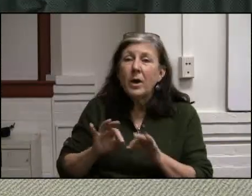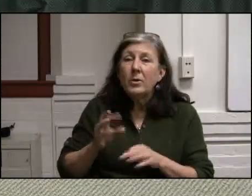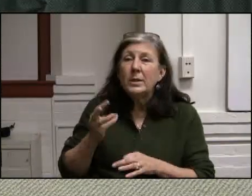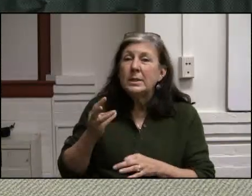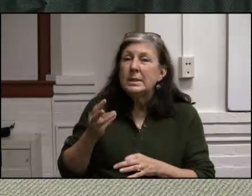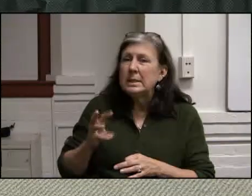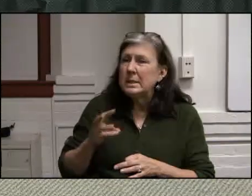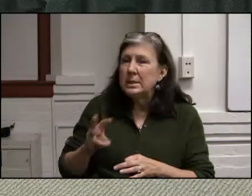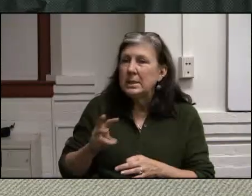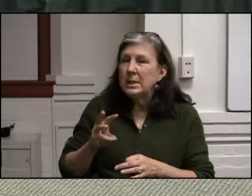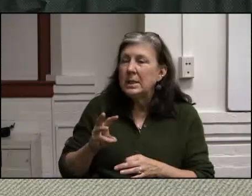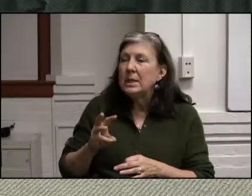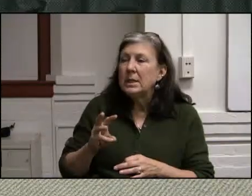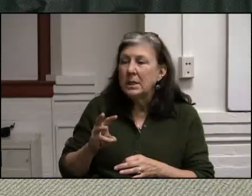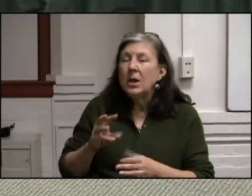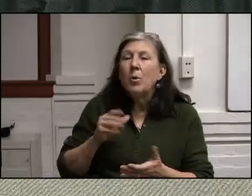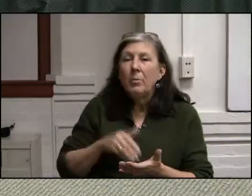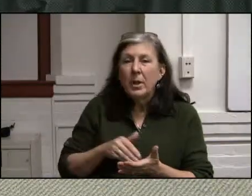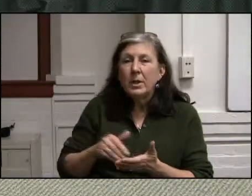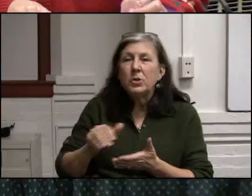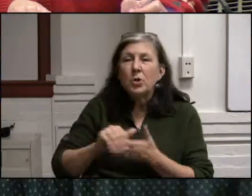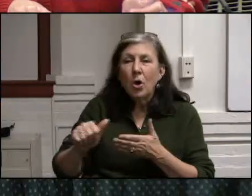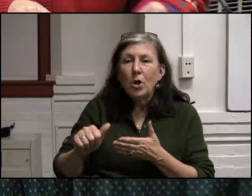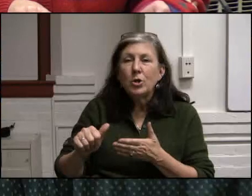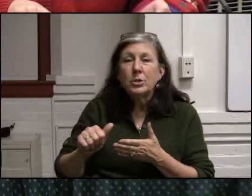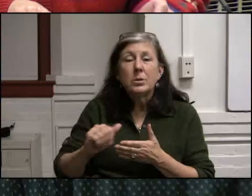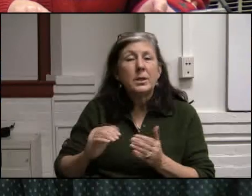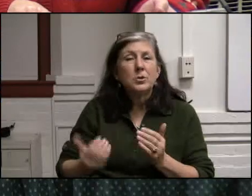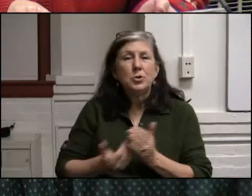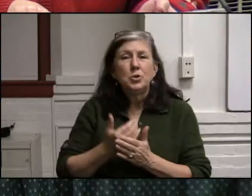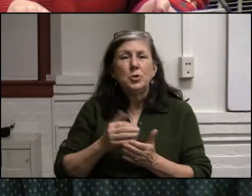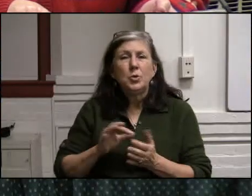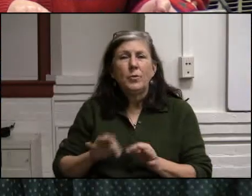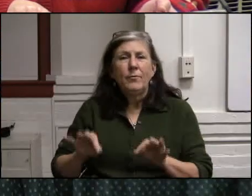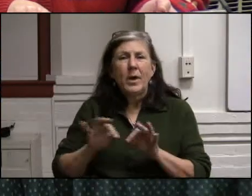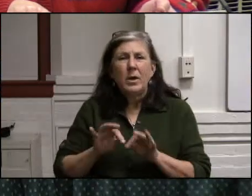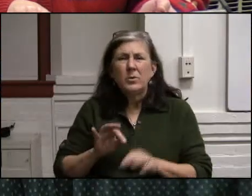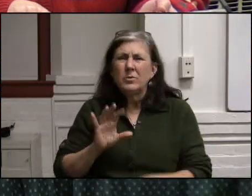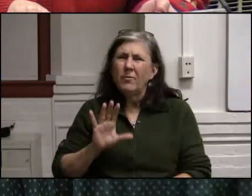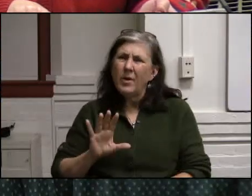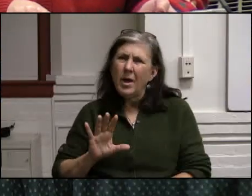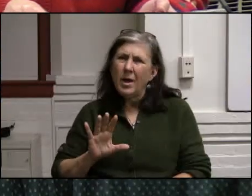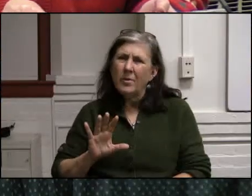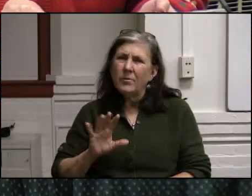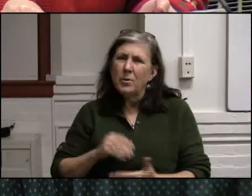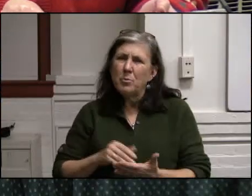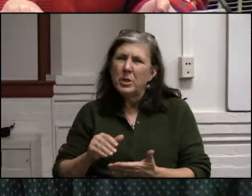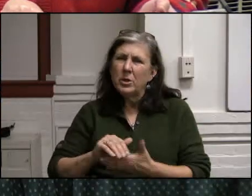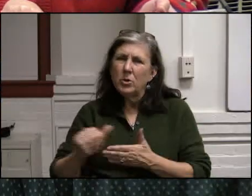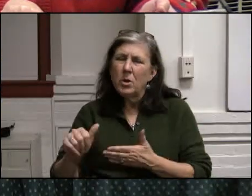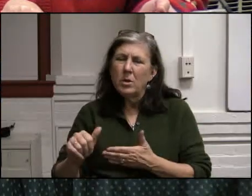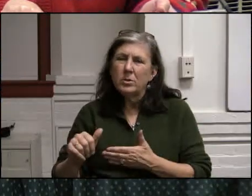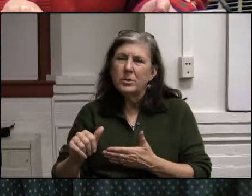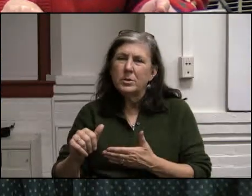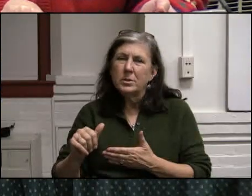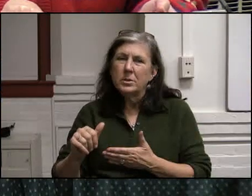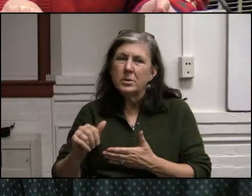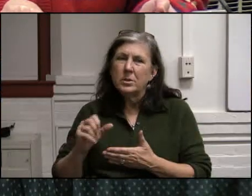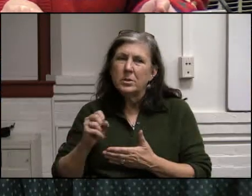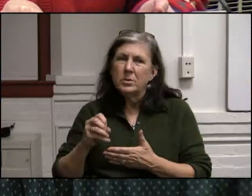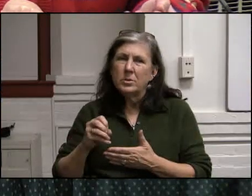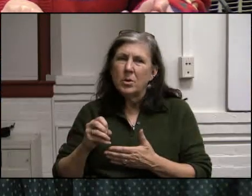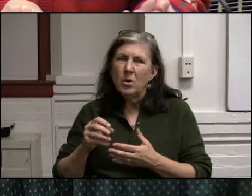million and the new value was $5 million changed. So we